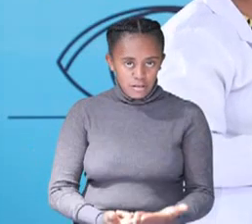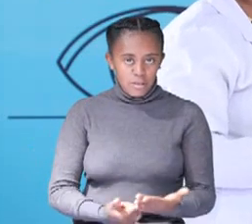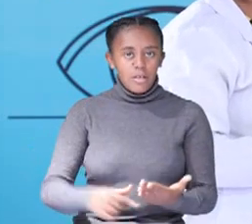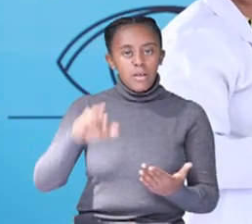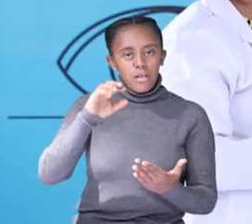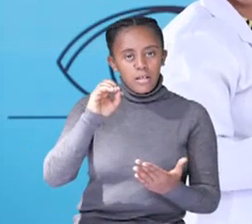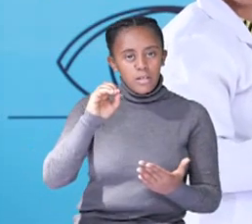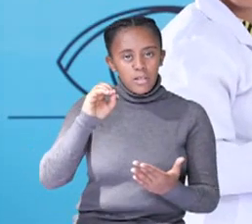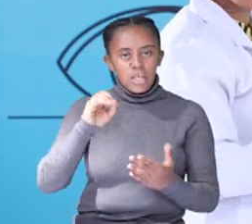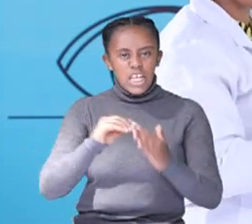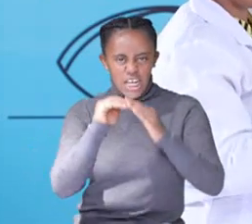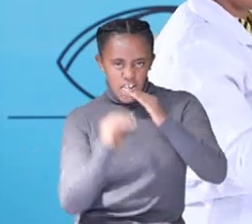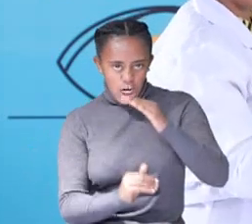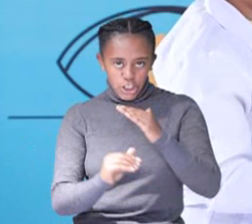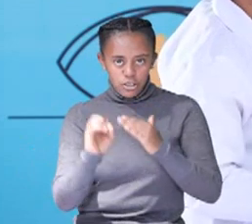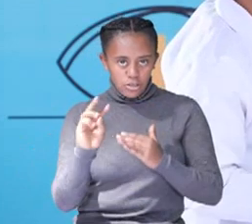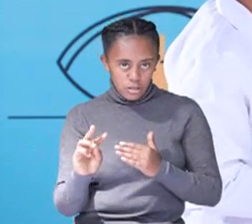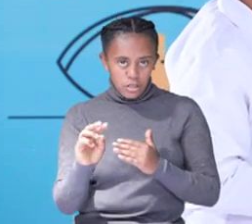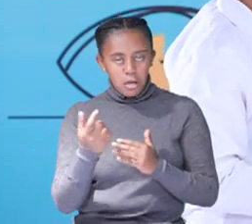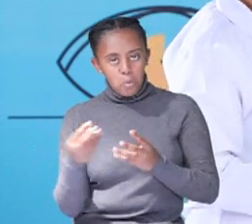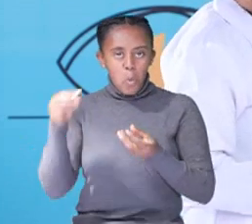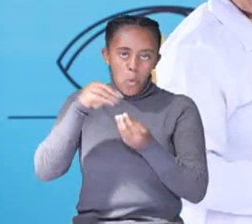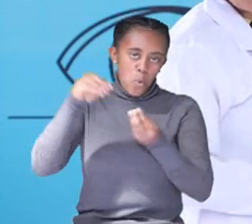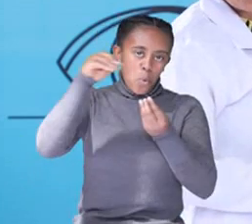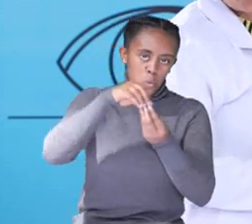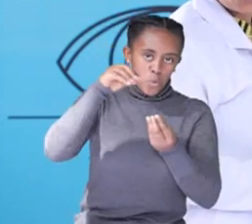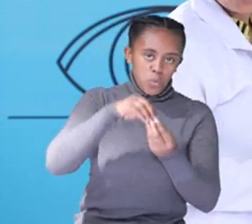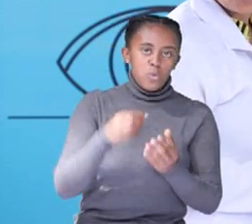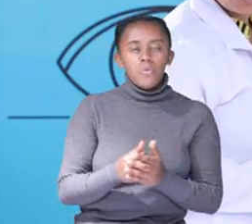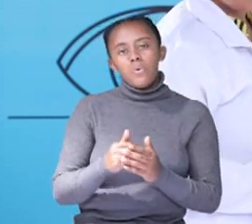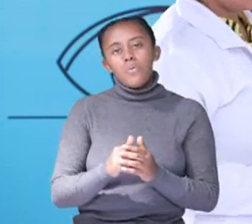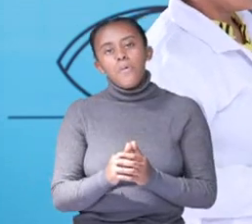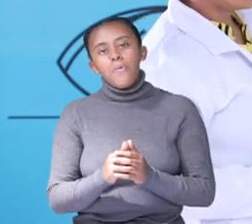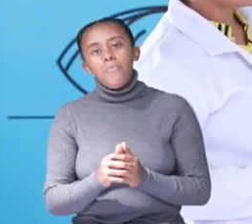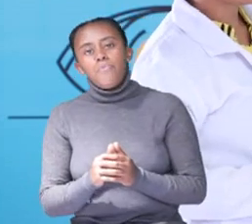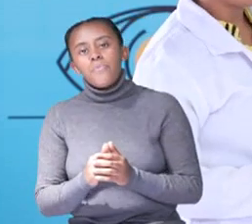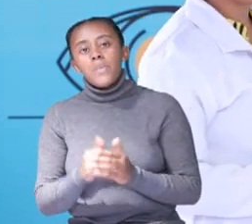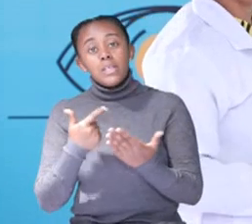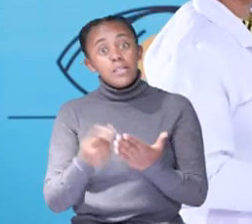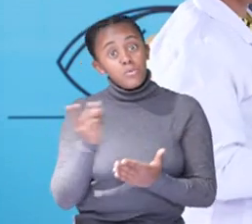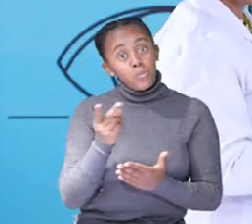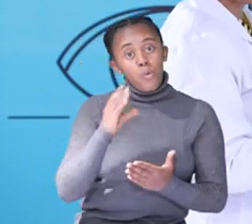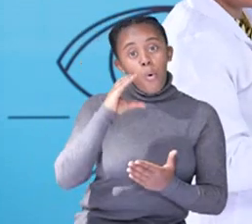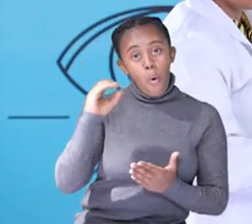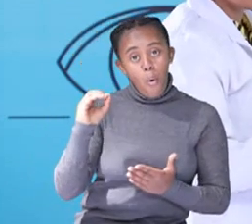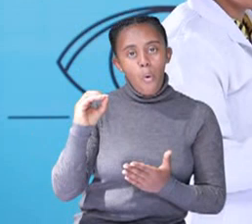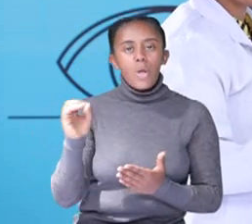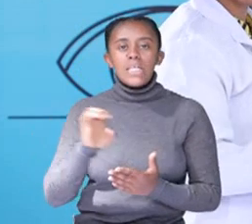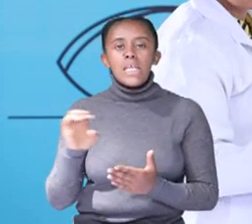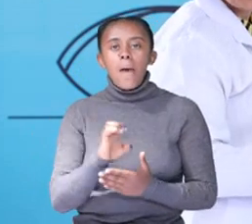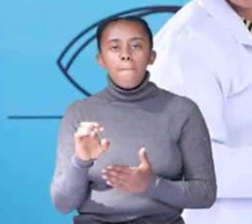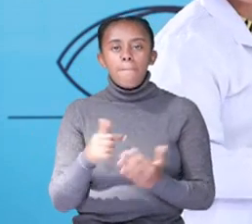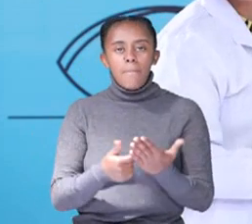some substrates oxidized, some other substrates become reduced. And these two coenzymes, when they